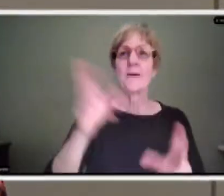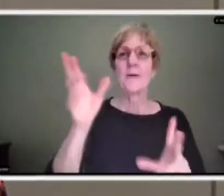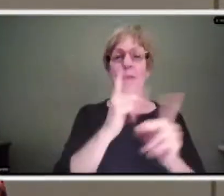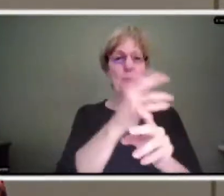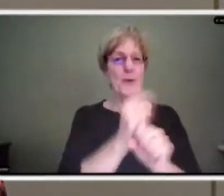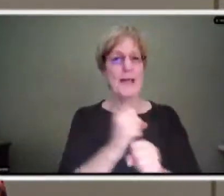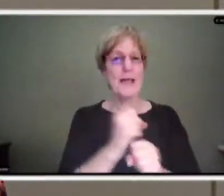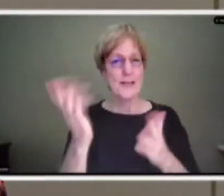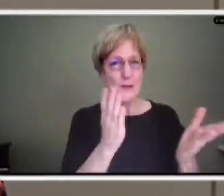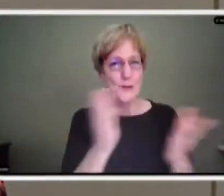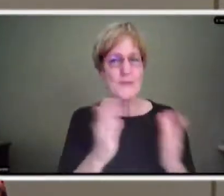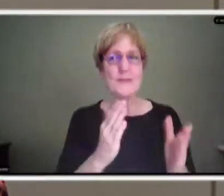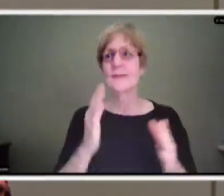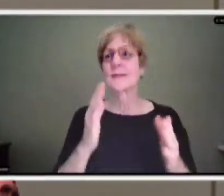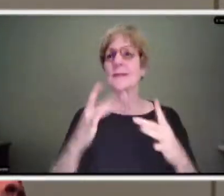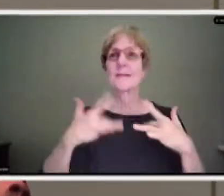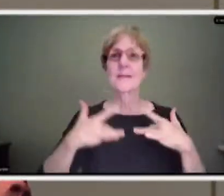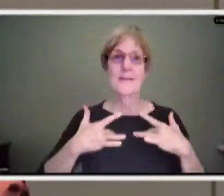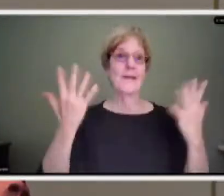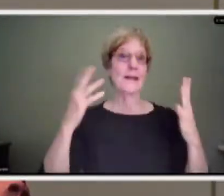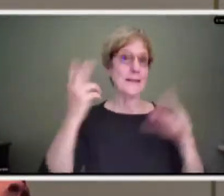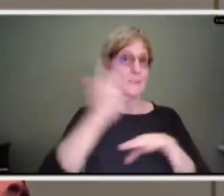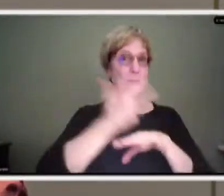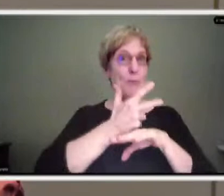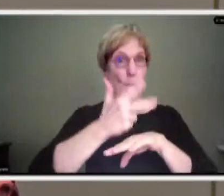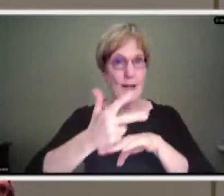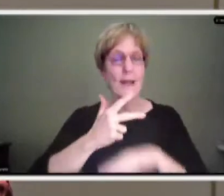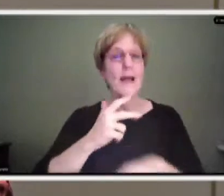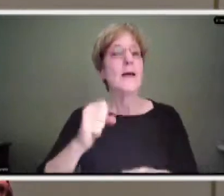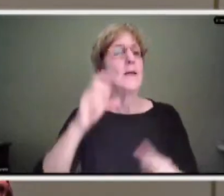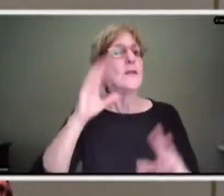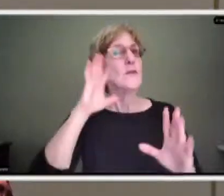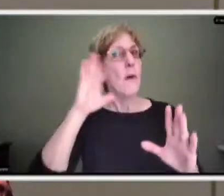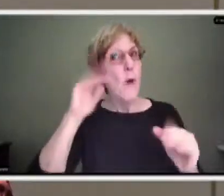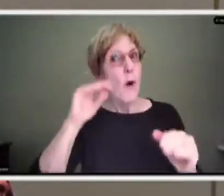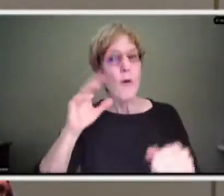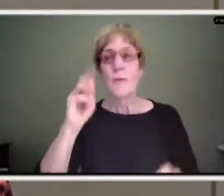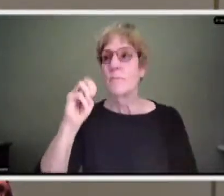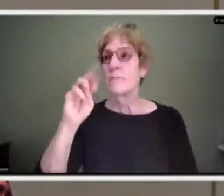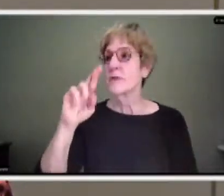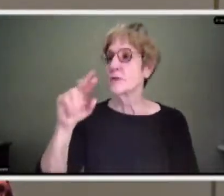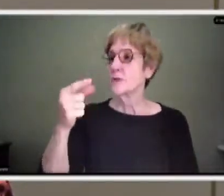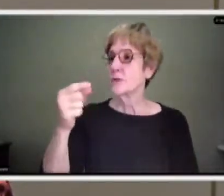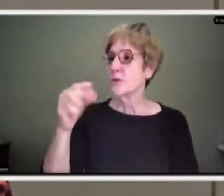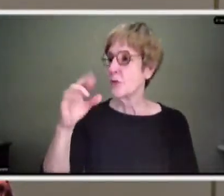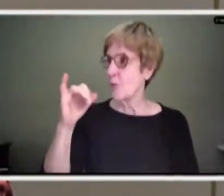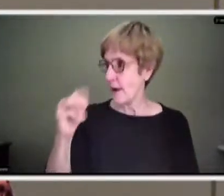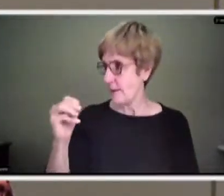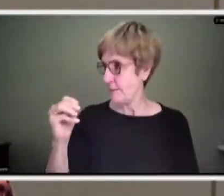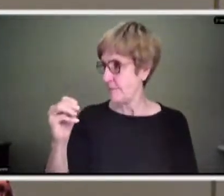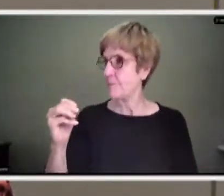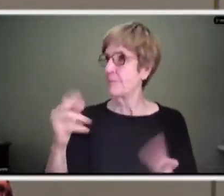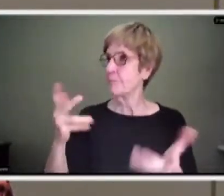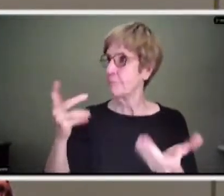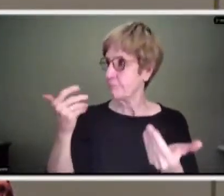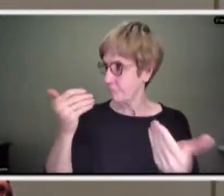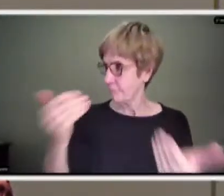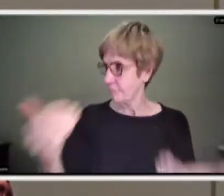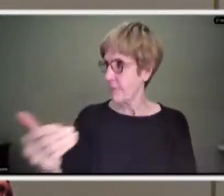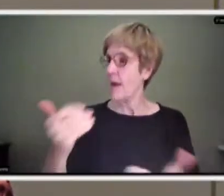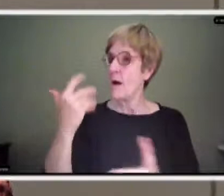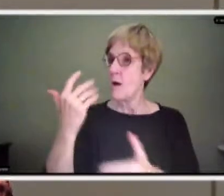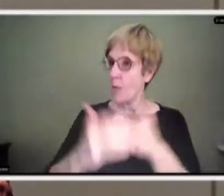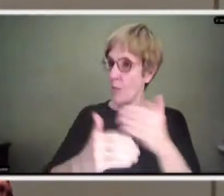so I'm hopeful that Mr. Graham will facilitate and usher a process with